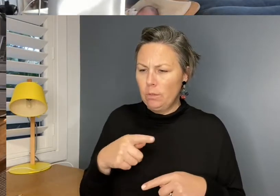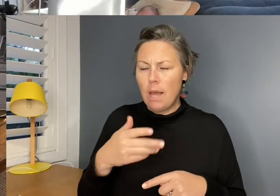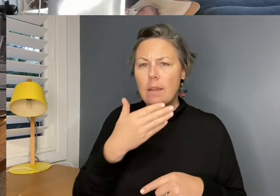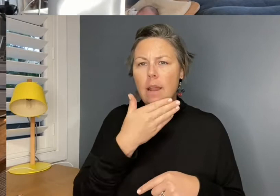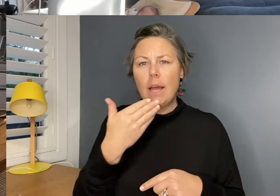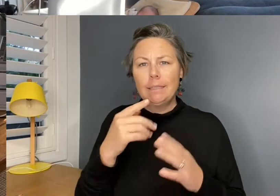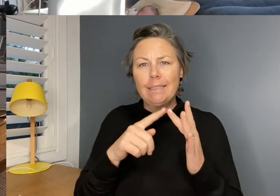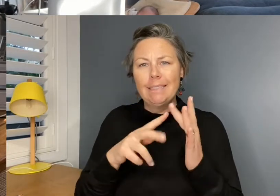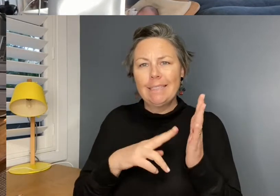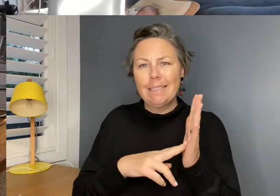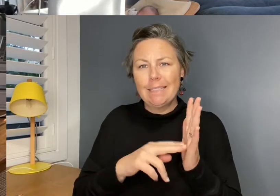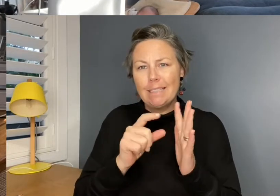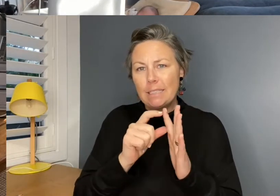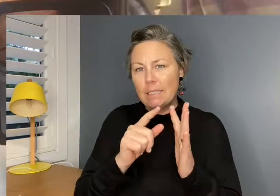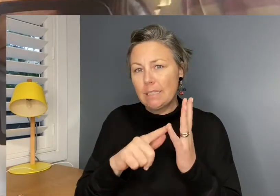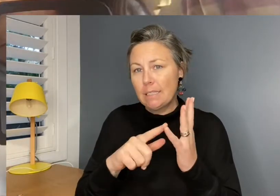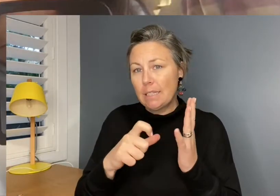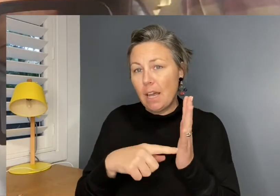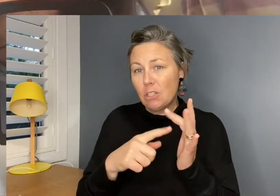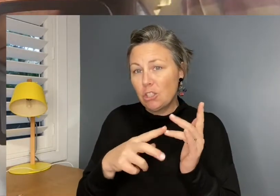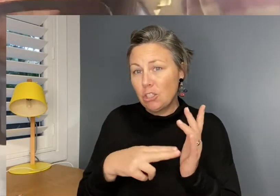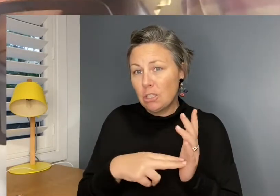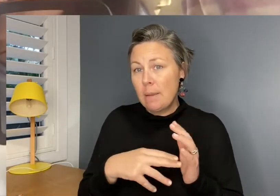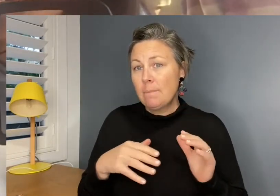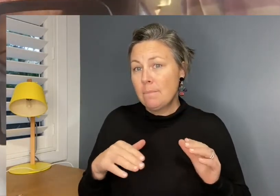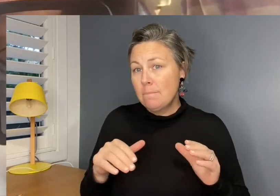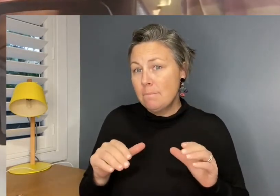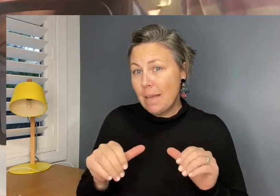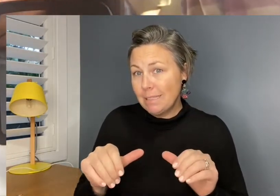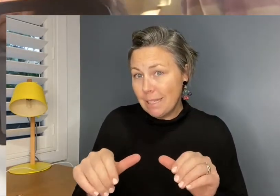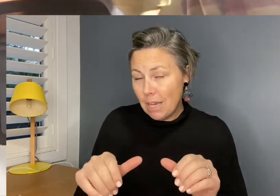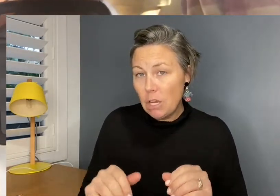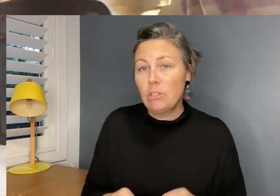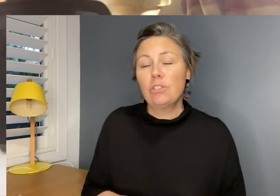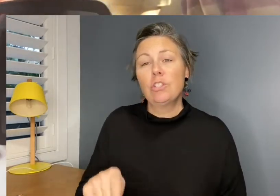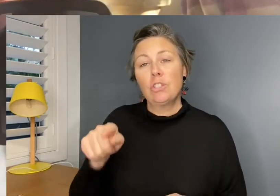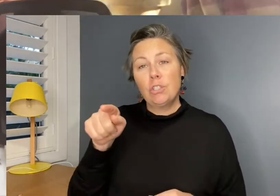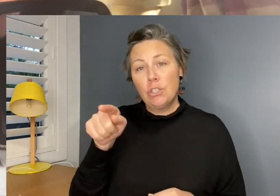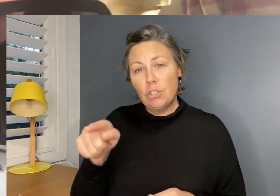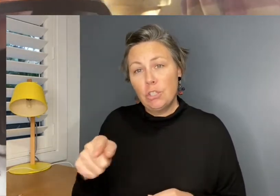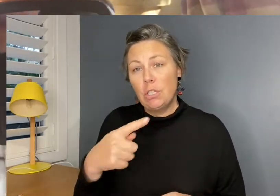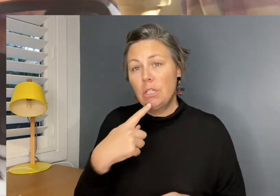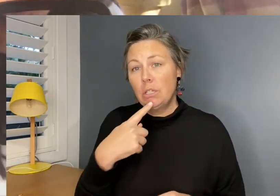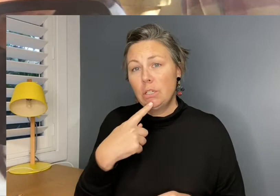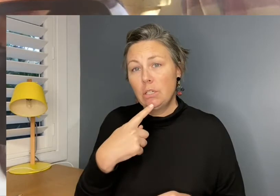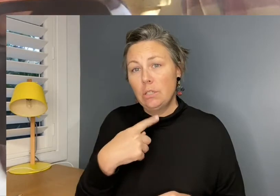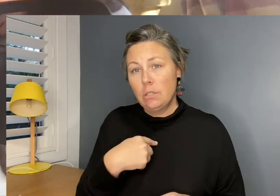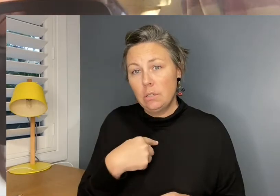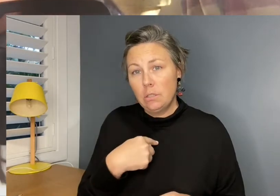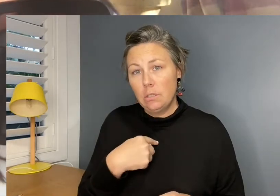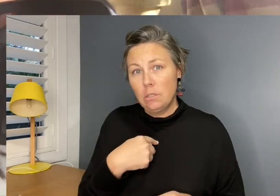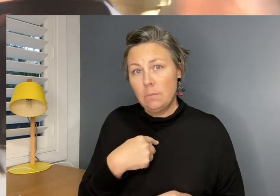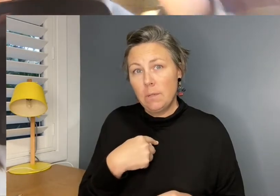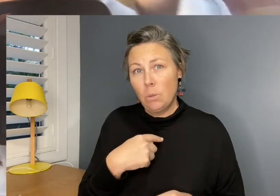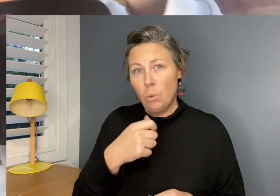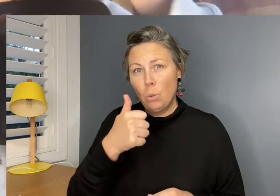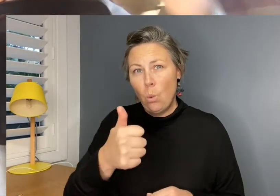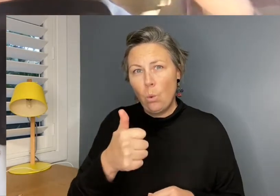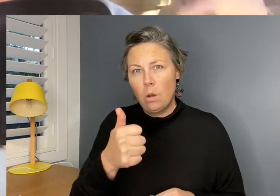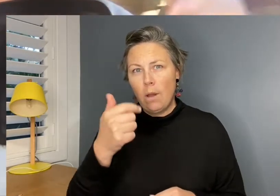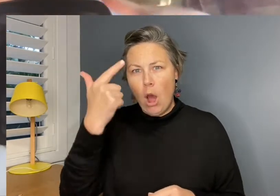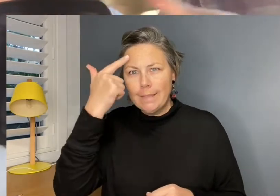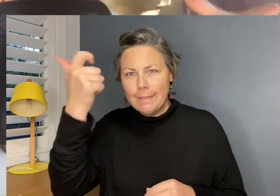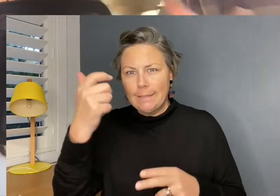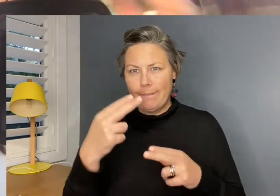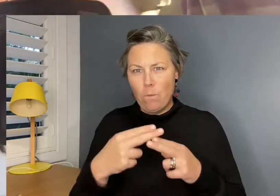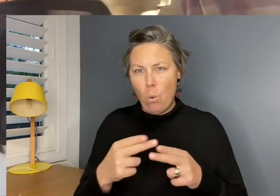And pressure points or? Yeah, pressure points. But we didn't end up using them. But this ancient I think she said it's an ancient Mexican technique with the